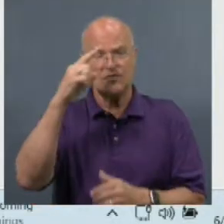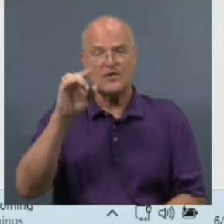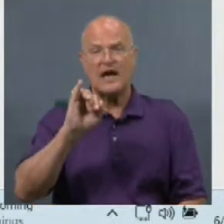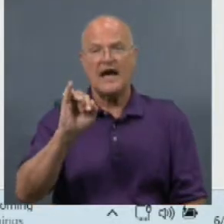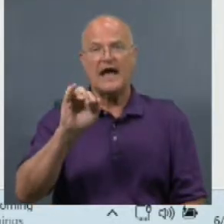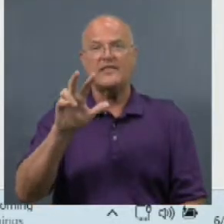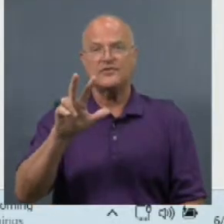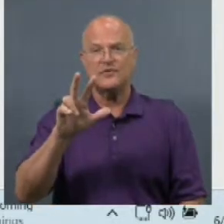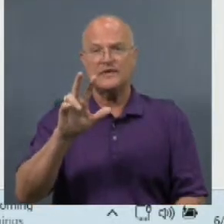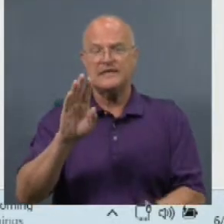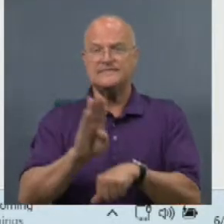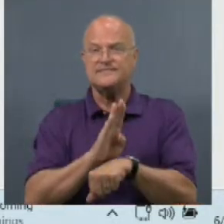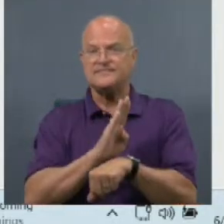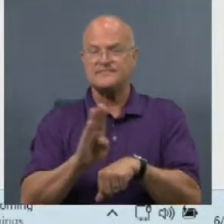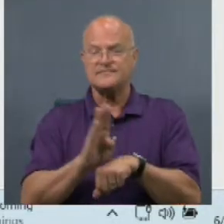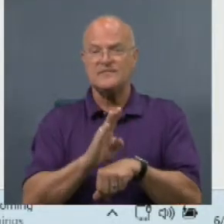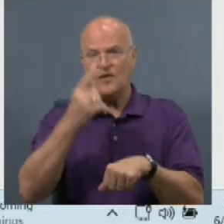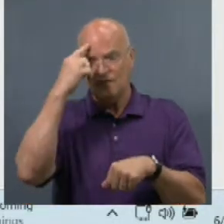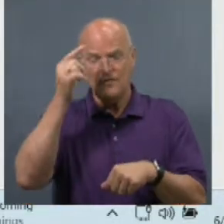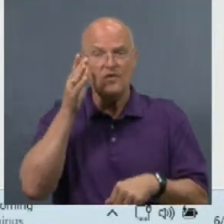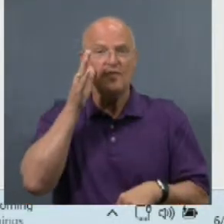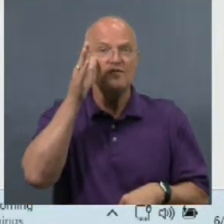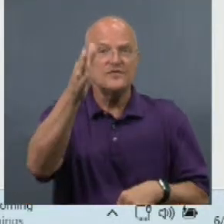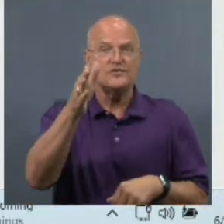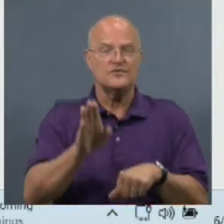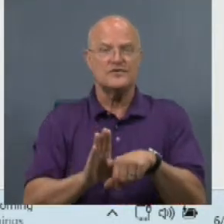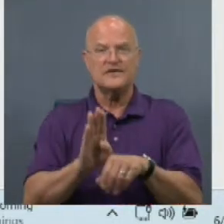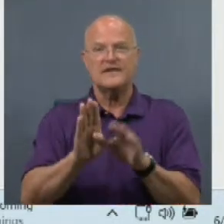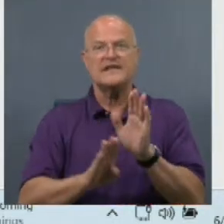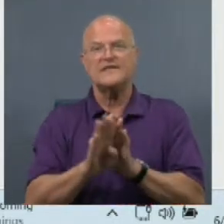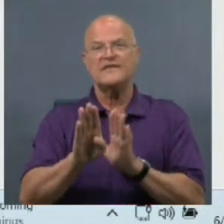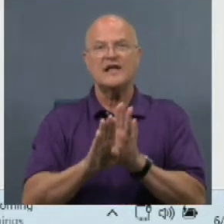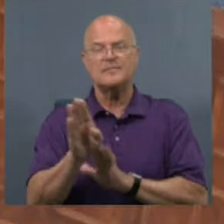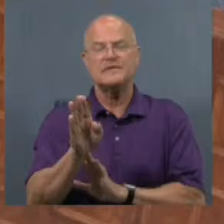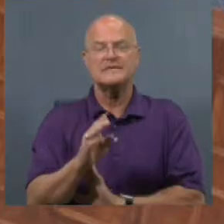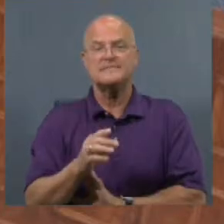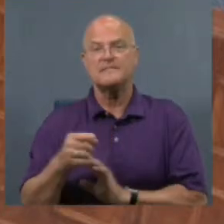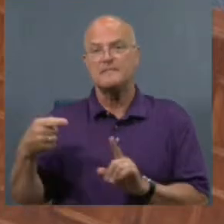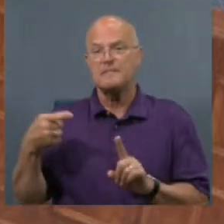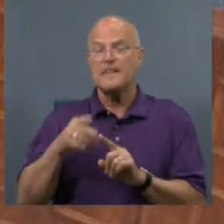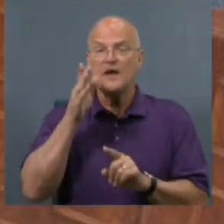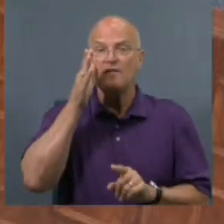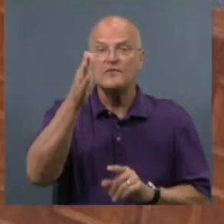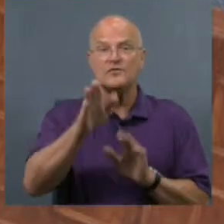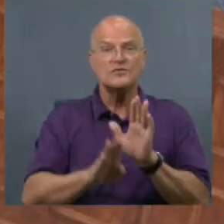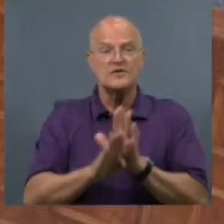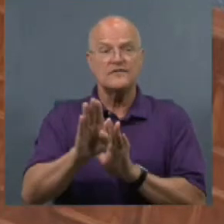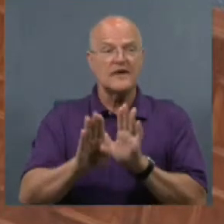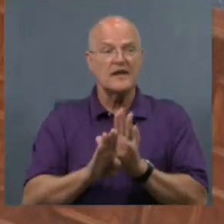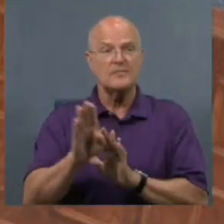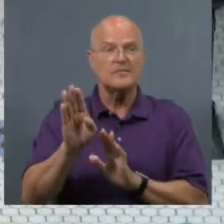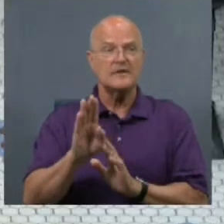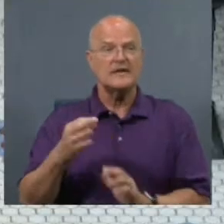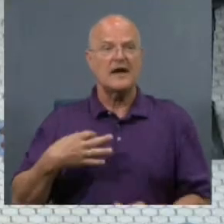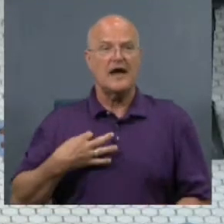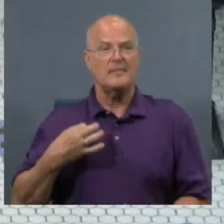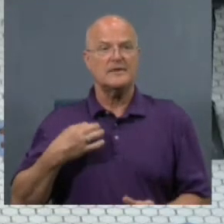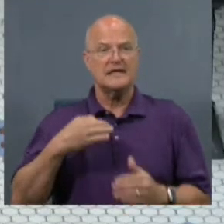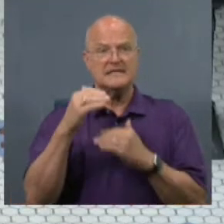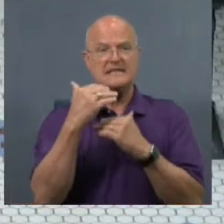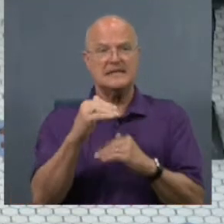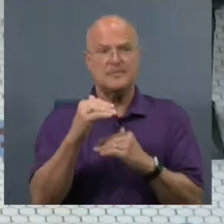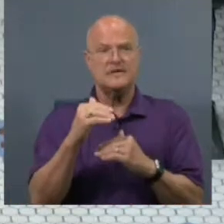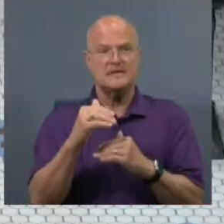I3 industrial zoning to allow for future development. Now, on the point of future development, our application is